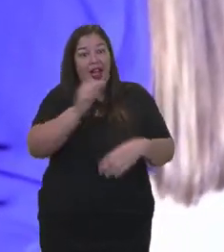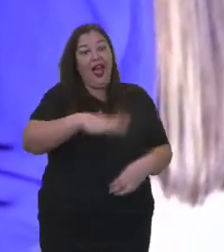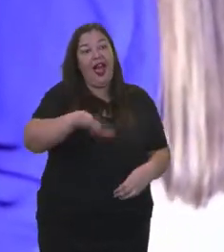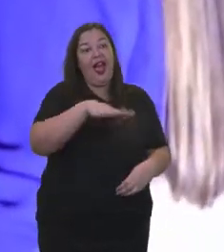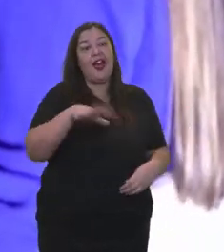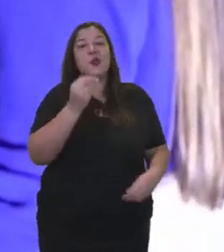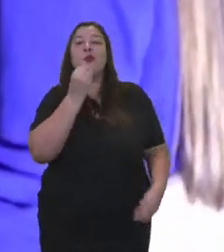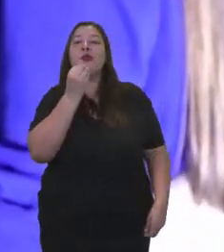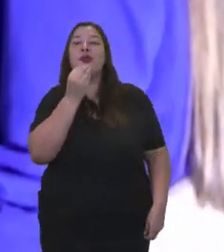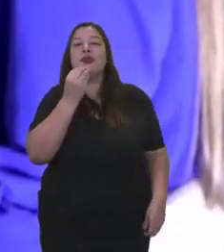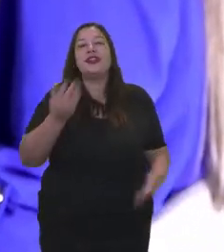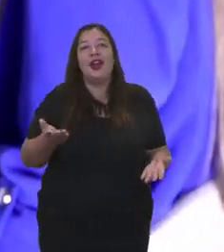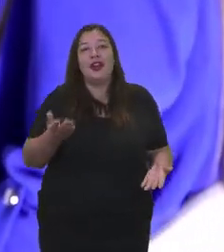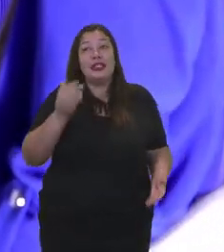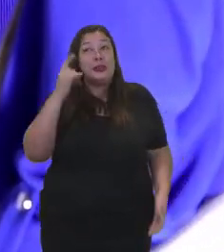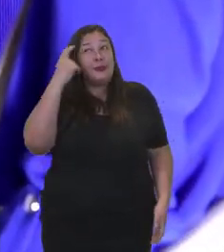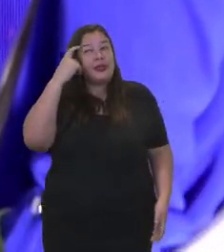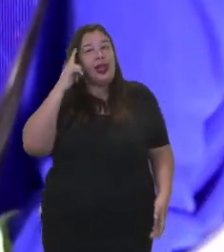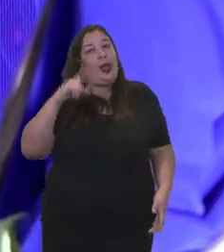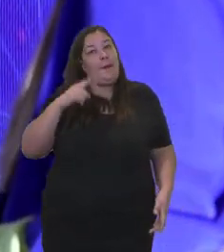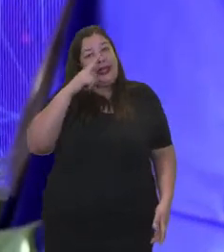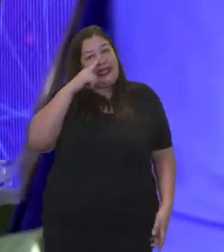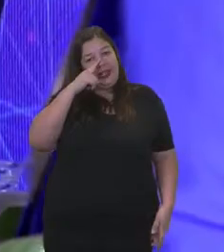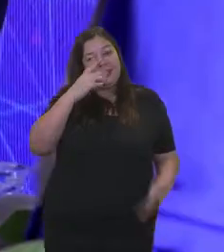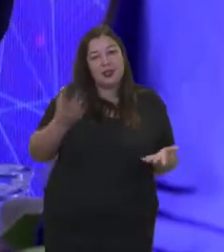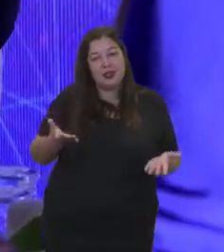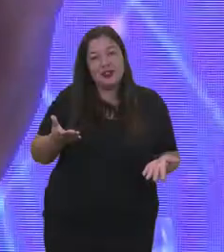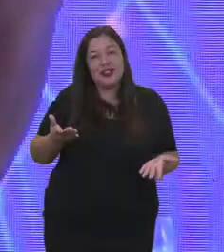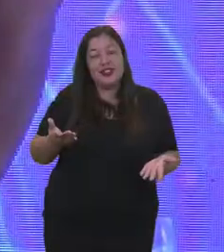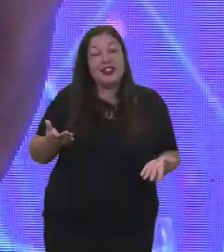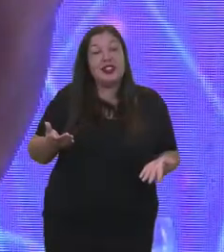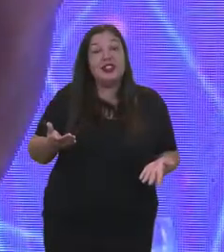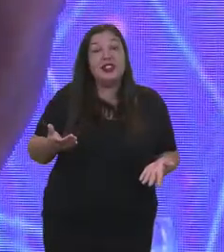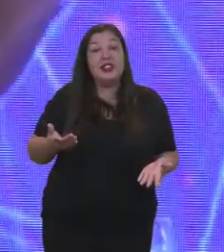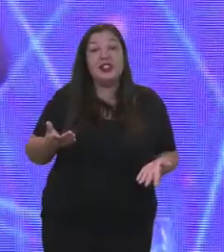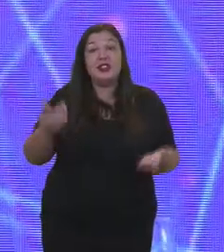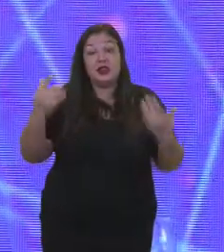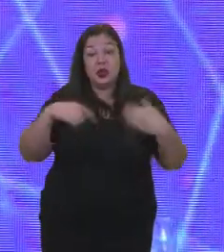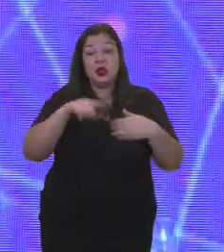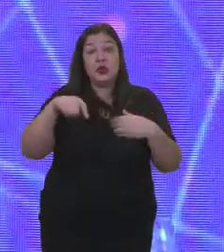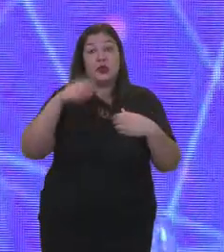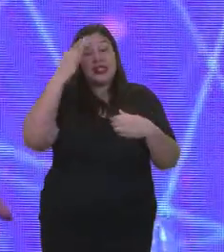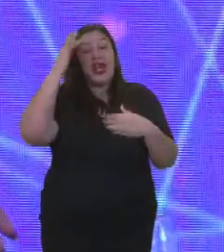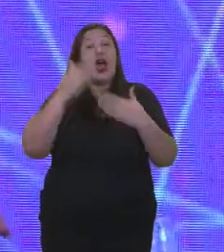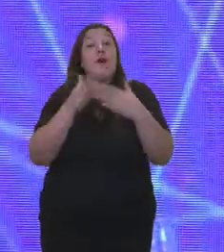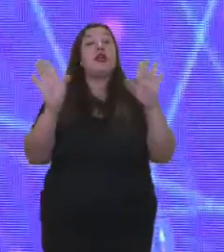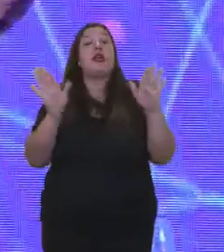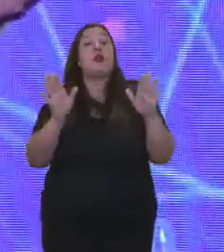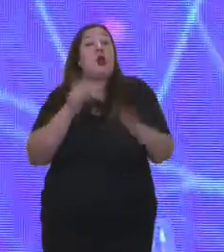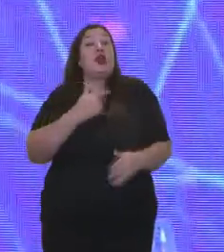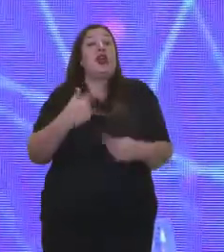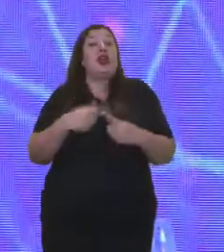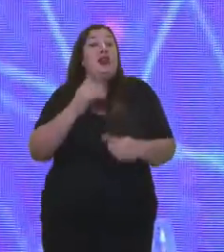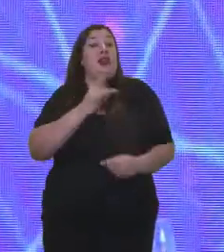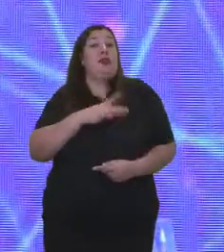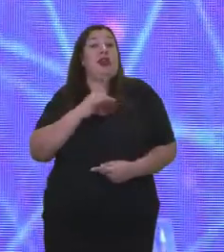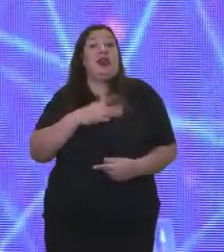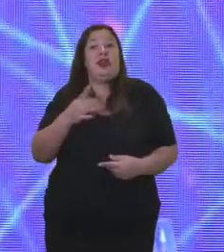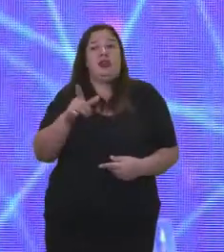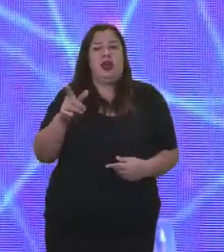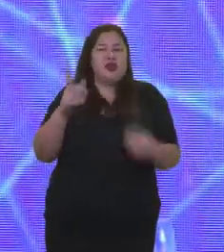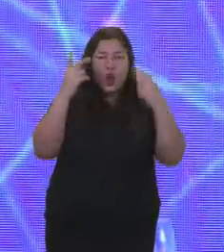opportunity. If this is a thinking, it's a dangerous thinking, so we won't be able to go forward because we'll